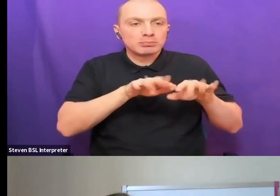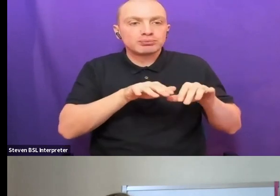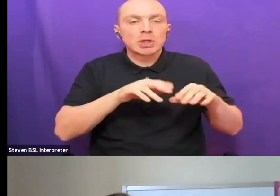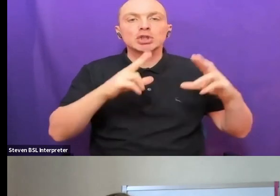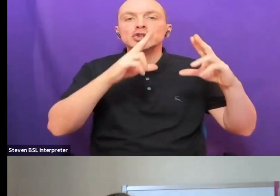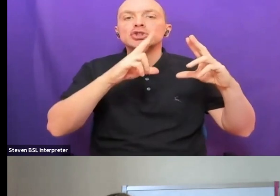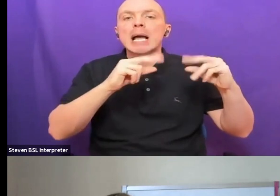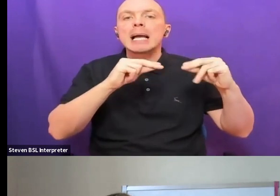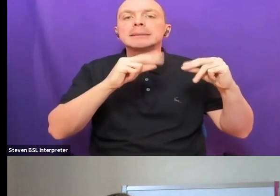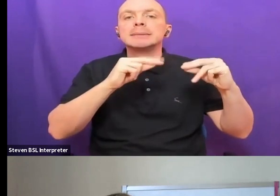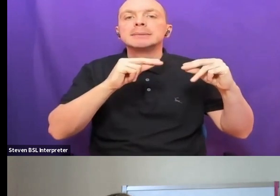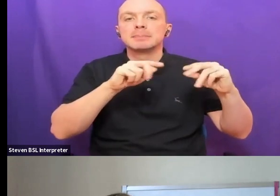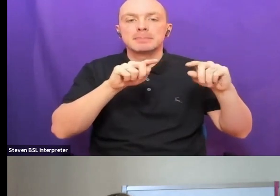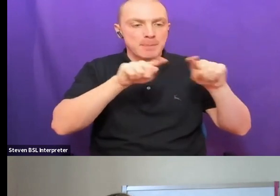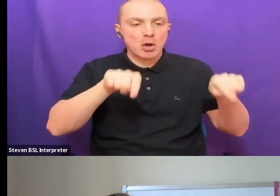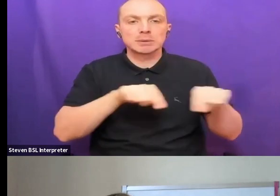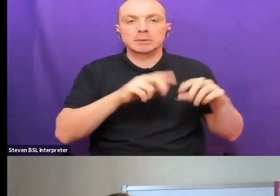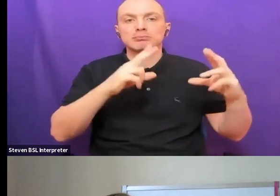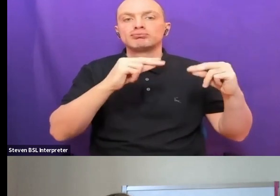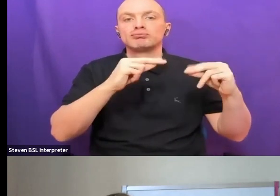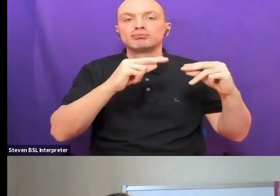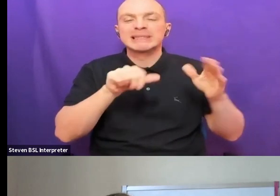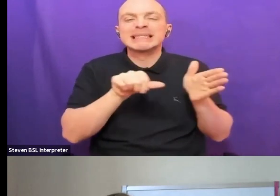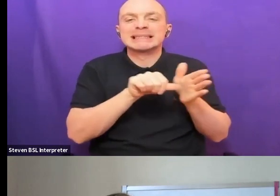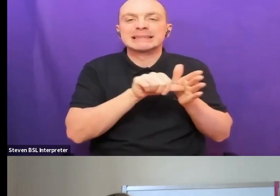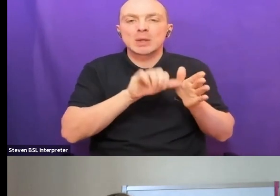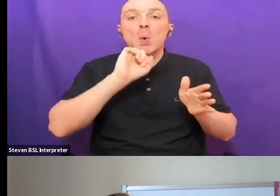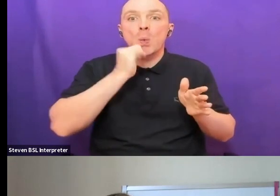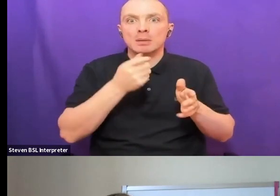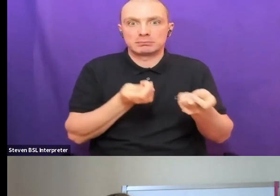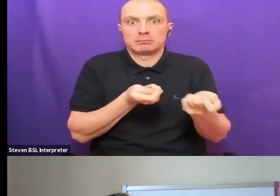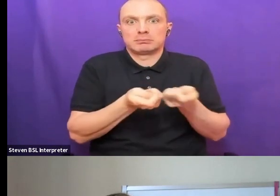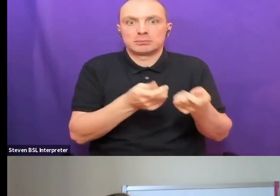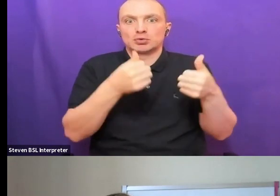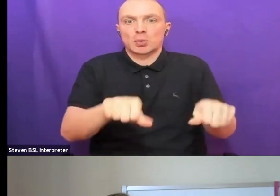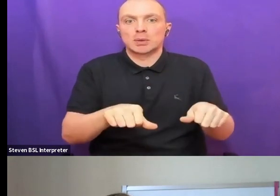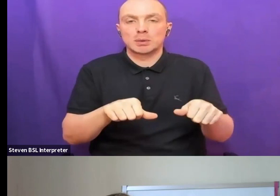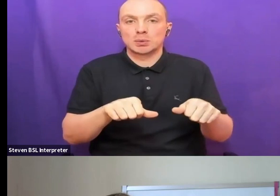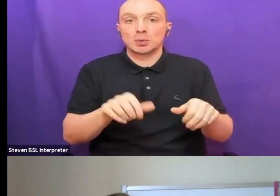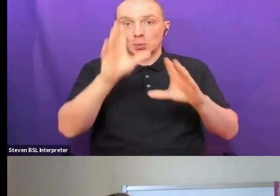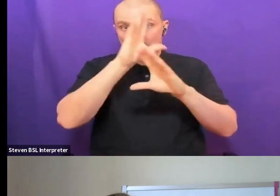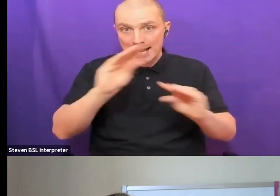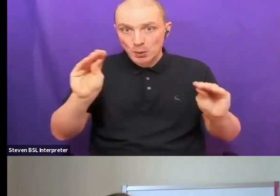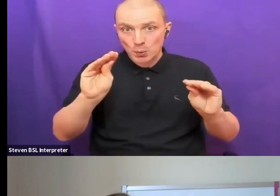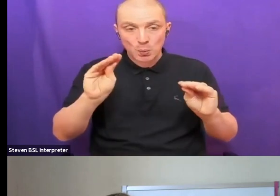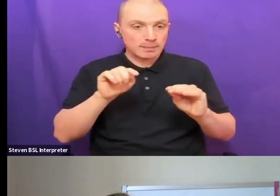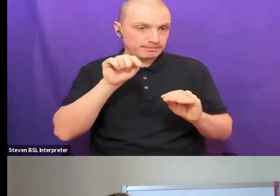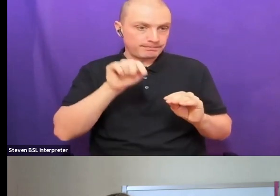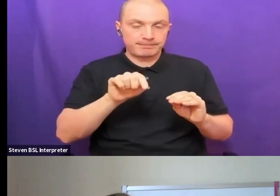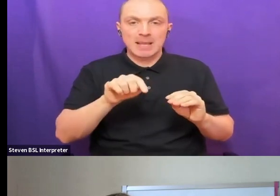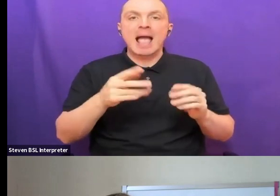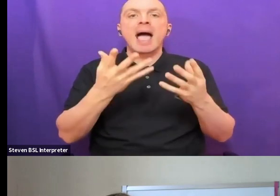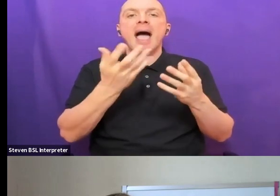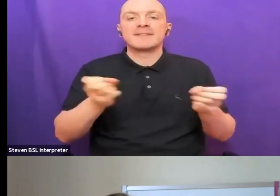Now, we do have communication support with us today. We have live captioning provided. So if you'd like to view the captioning for today's